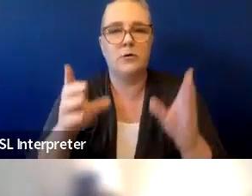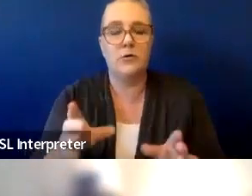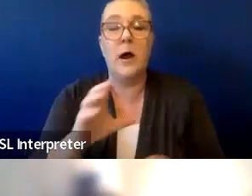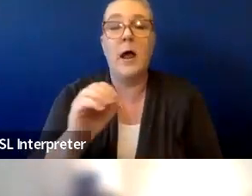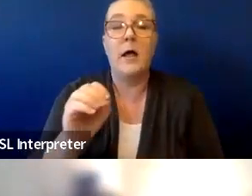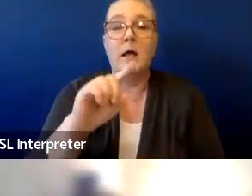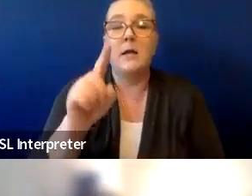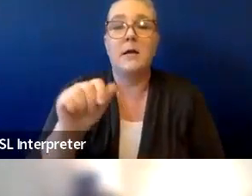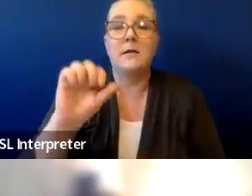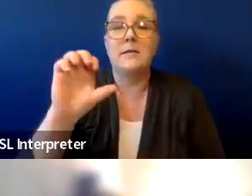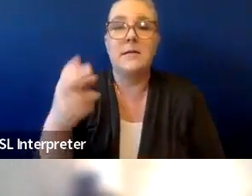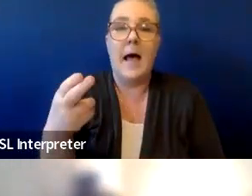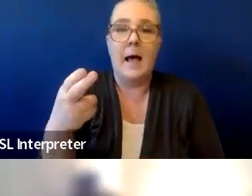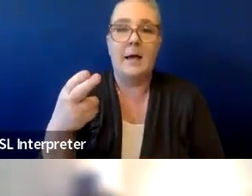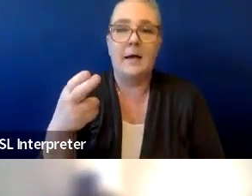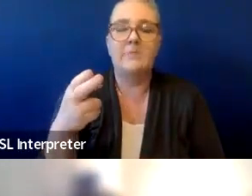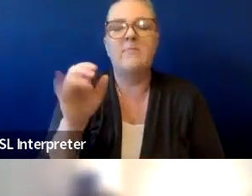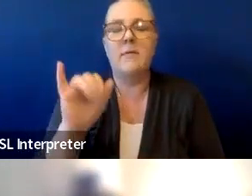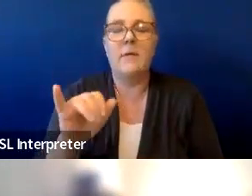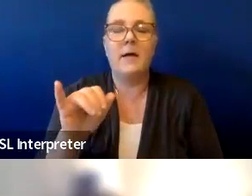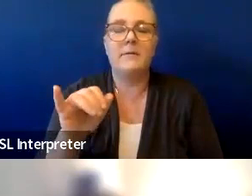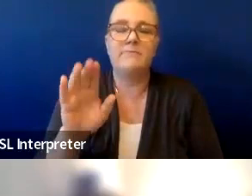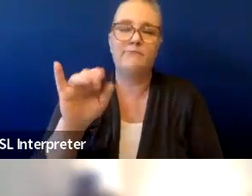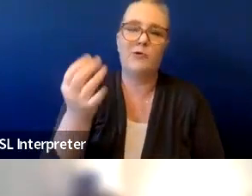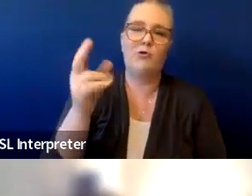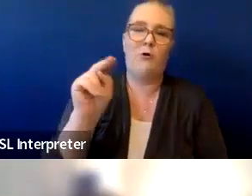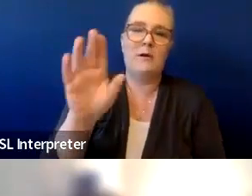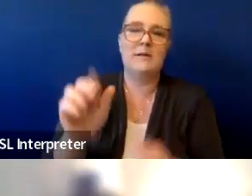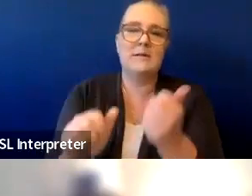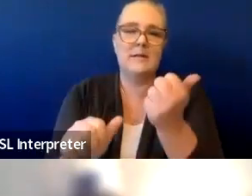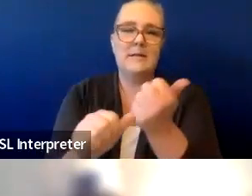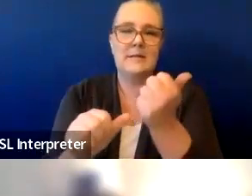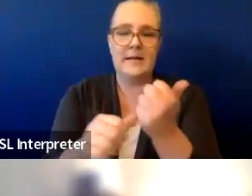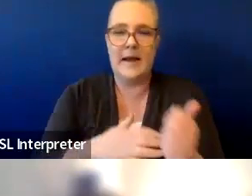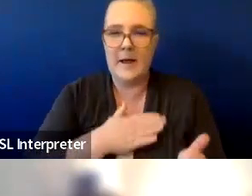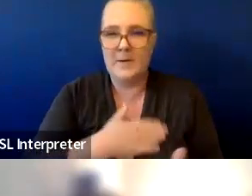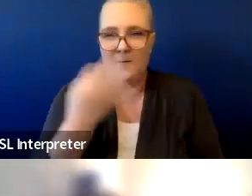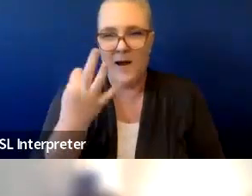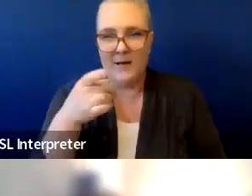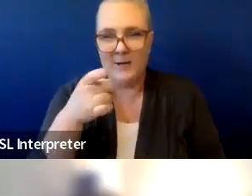is John's executive assistant, helping us all keep it organized and together. Happy Friday to you, Zach.